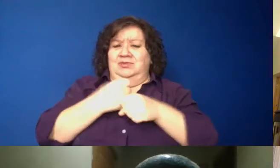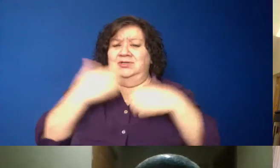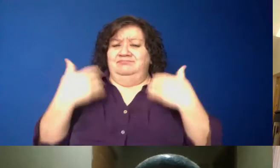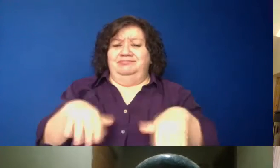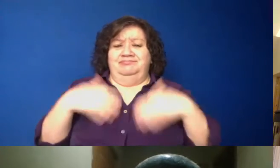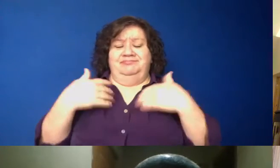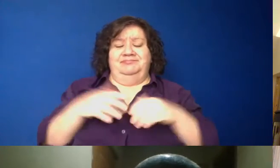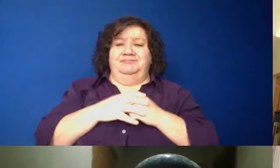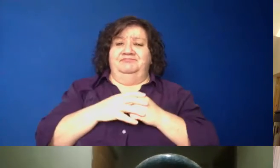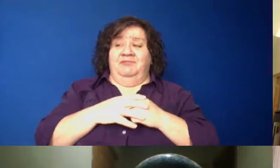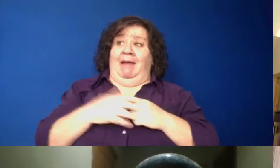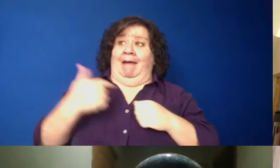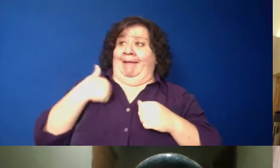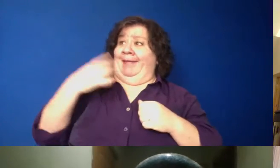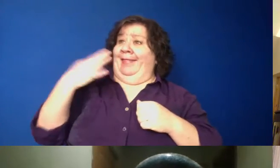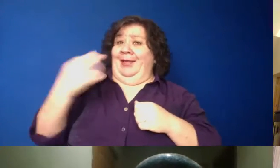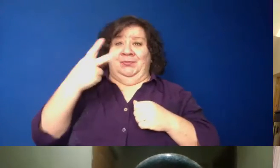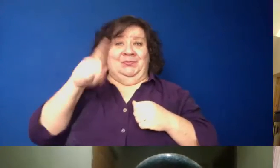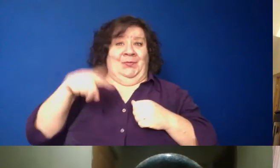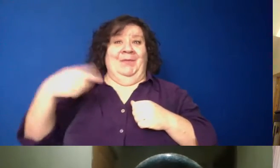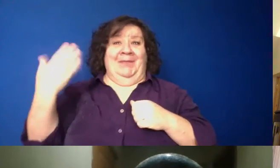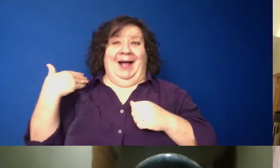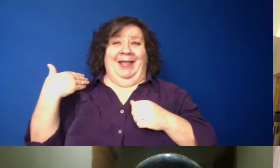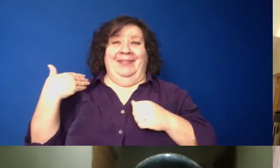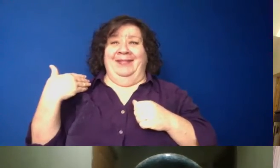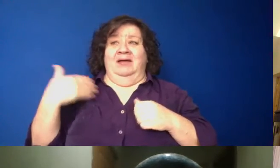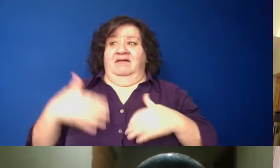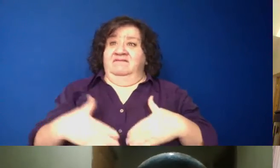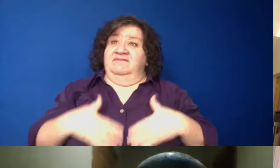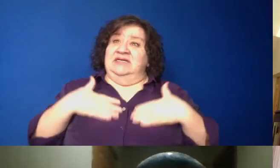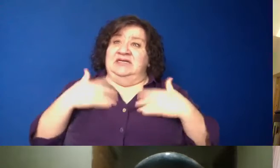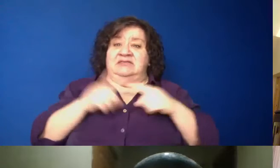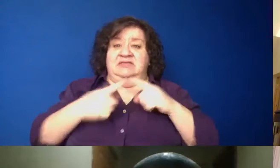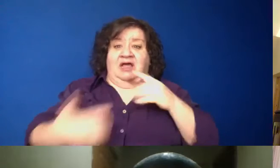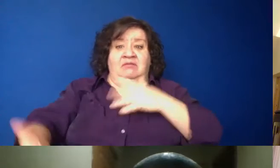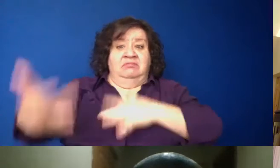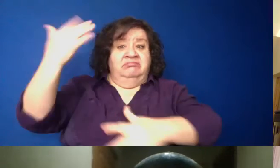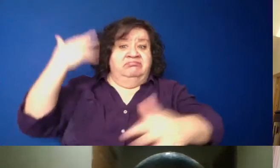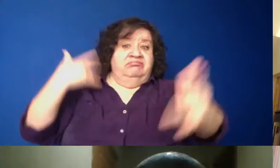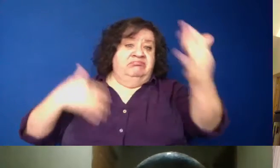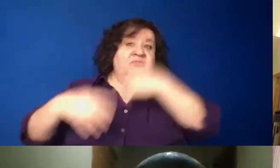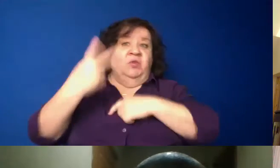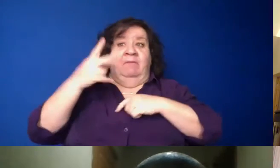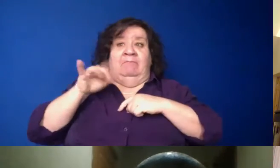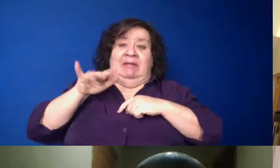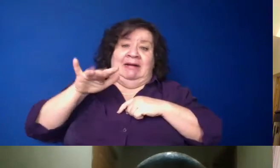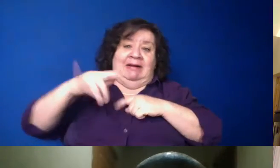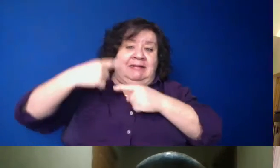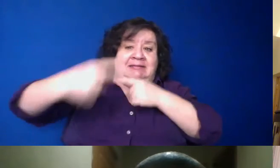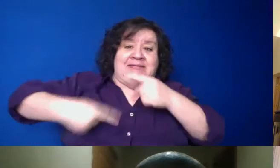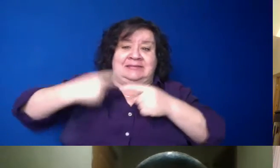are crystallizing, and I just want to share with you what they are. As you know, the role of the